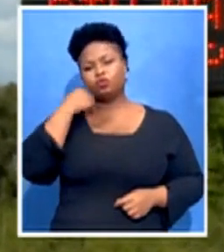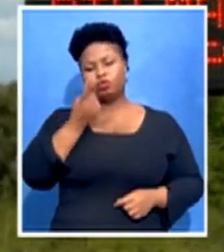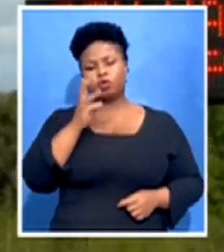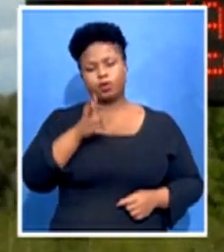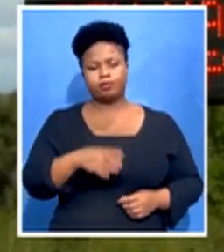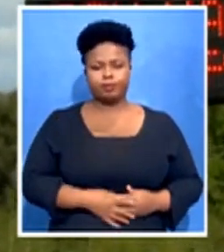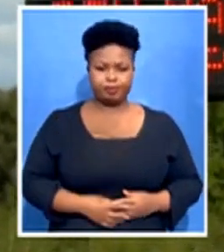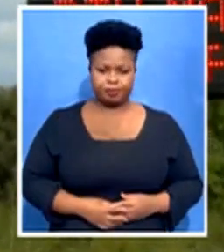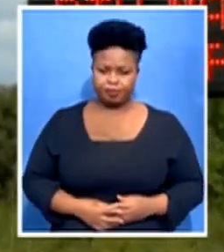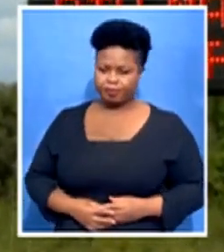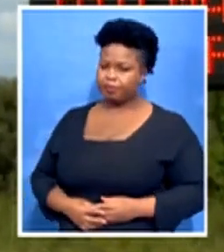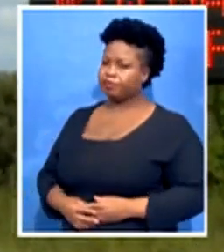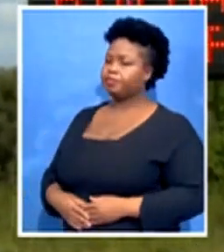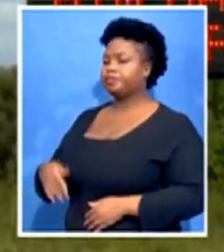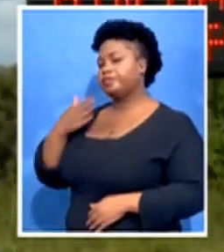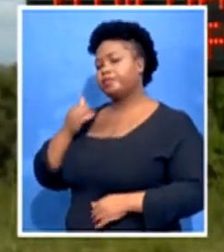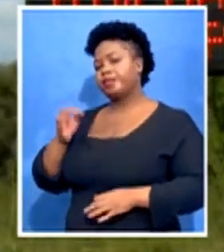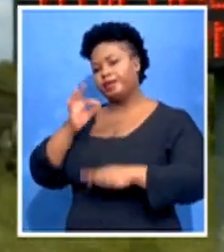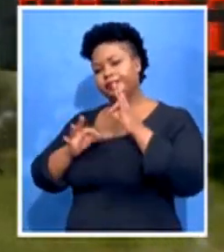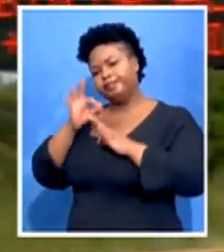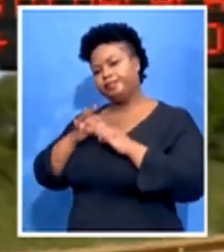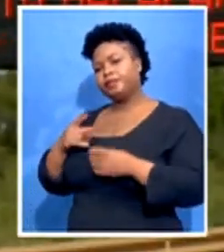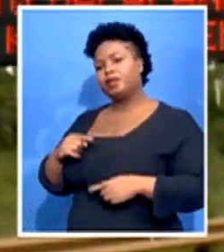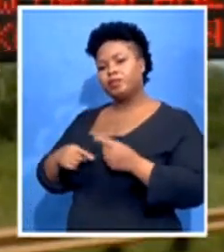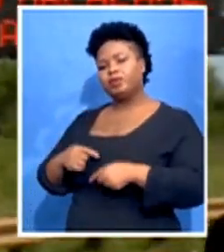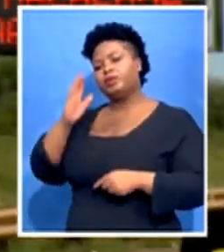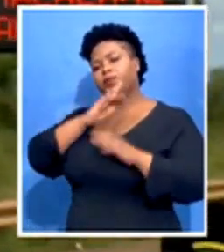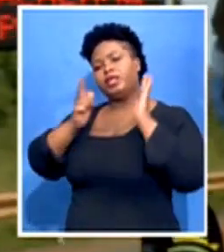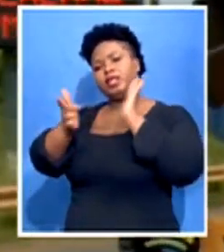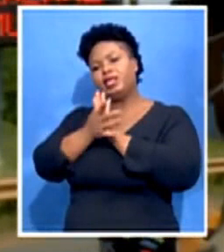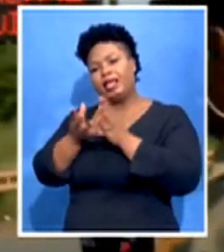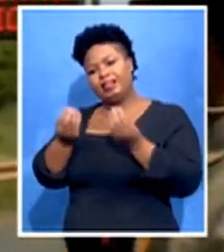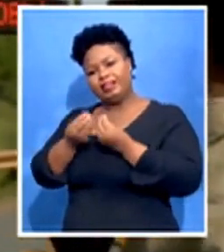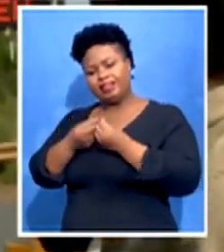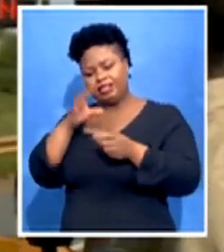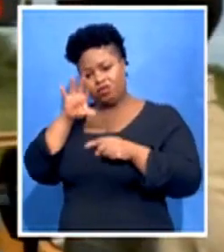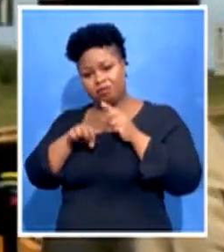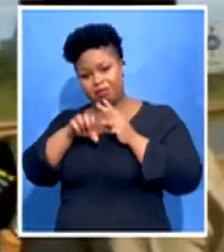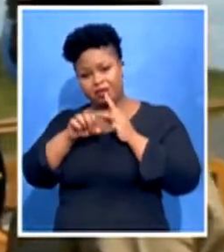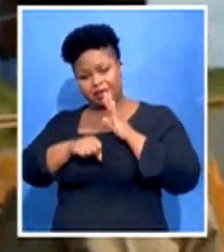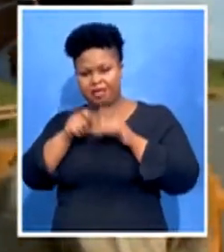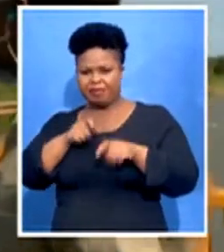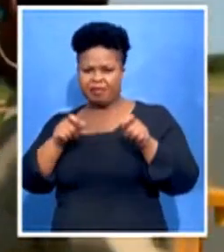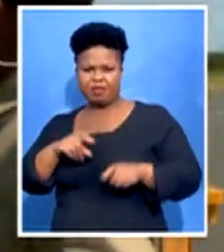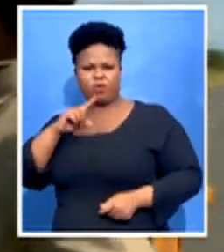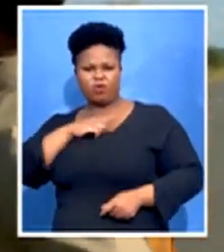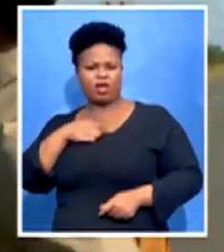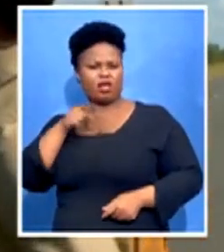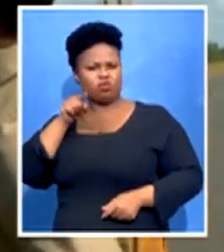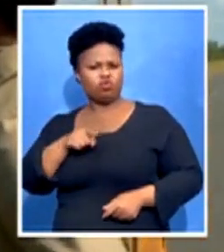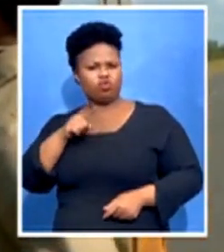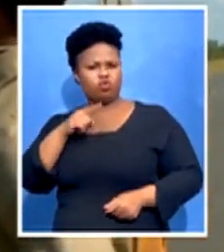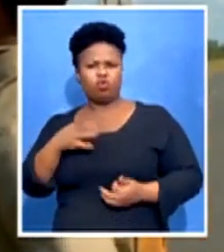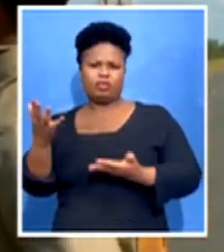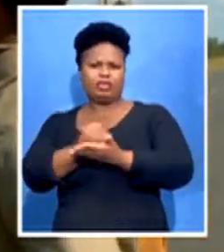in terms of illegal goods that have been people, we know that you guys have confiscated some illegal goods. What are